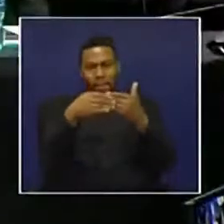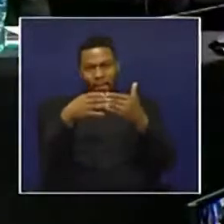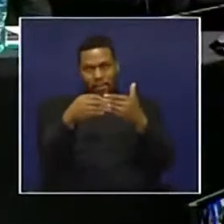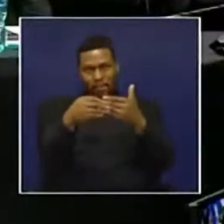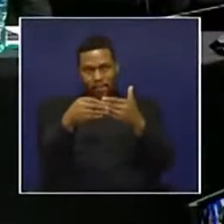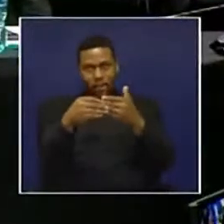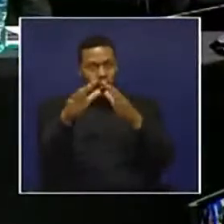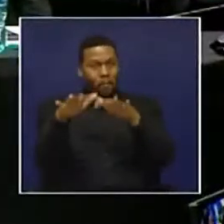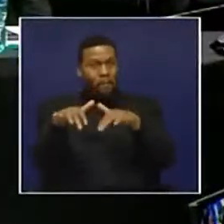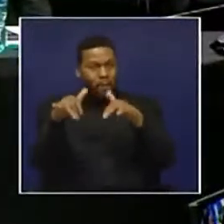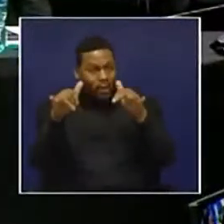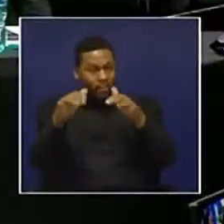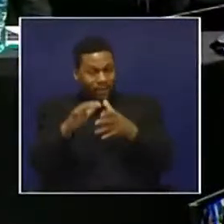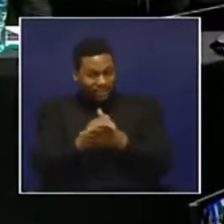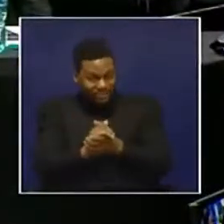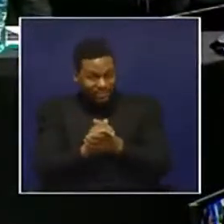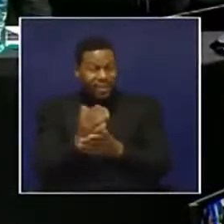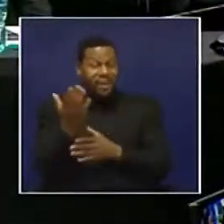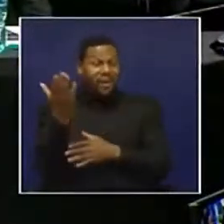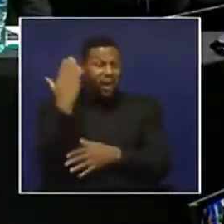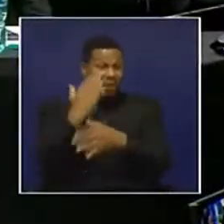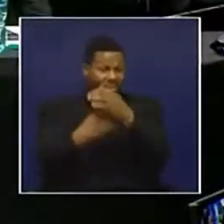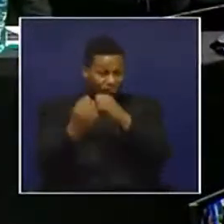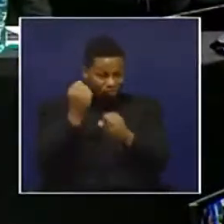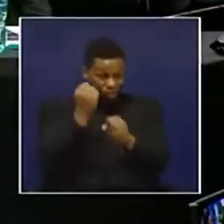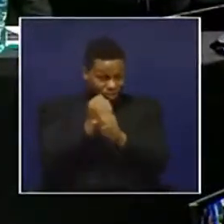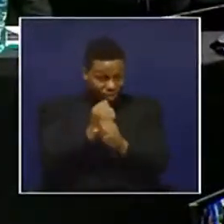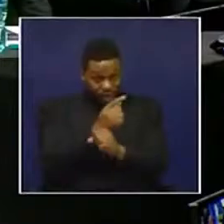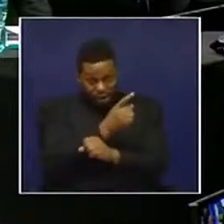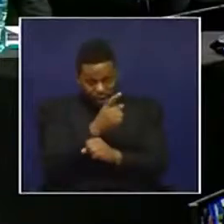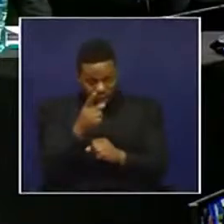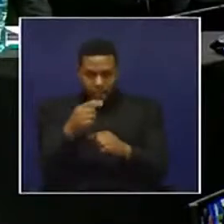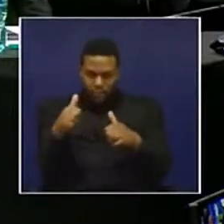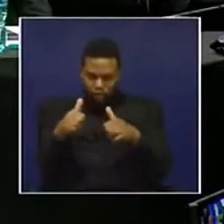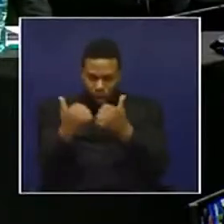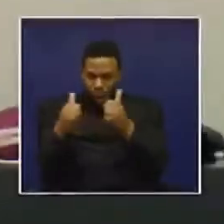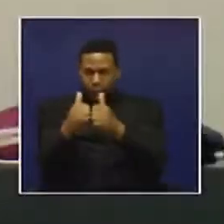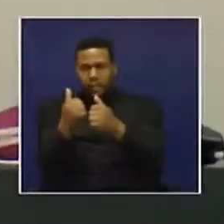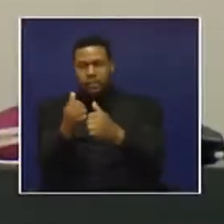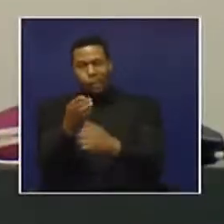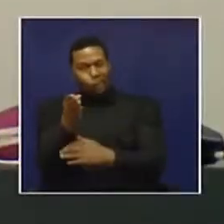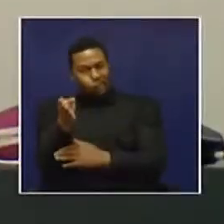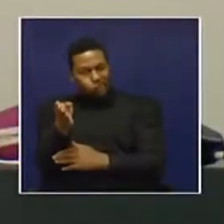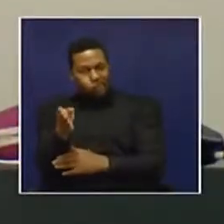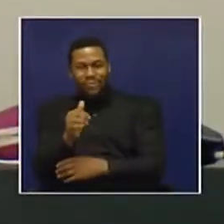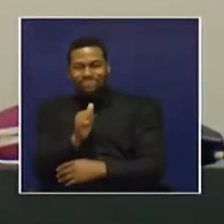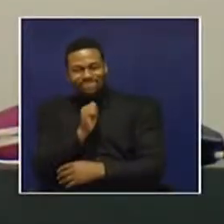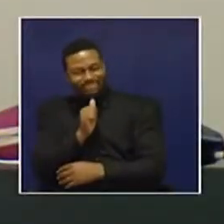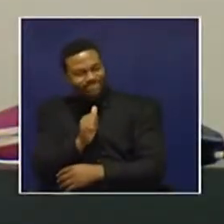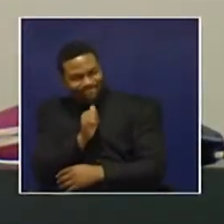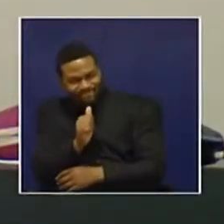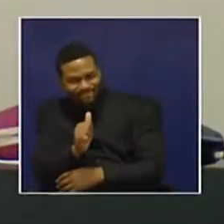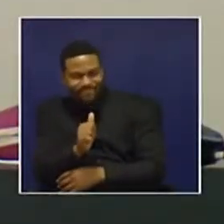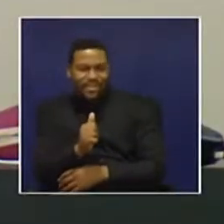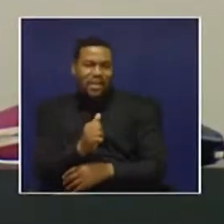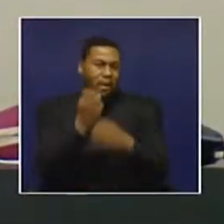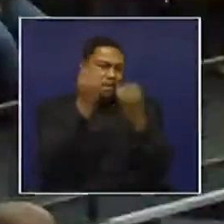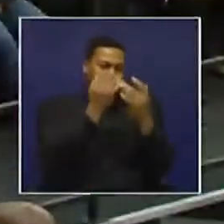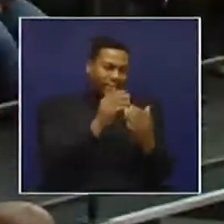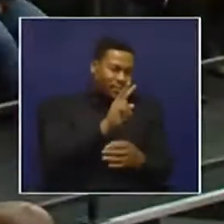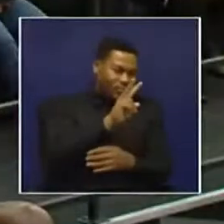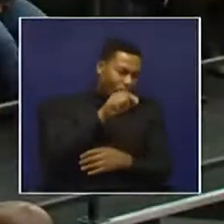year, despite the challenges of having 2.1, 3 point